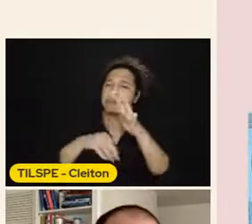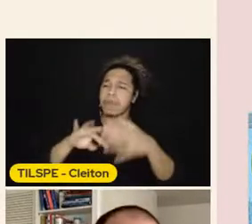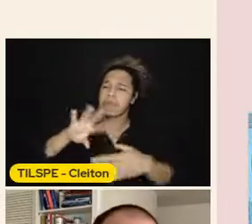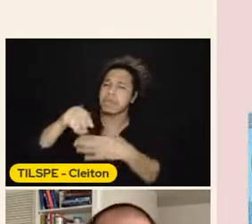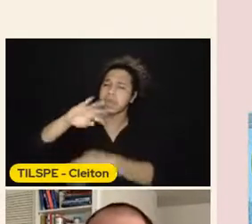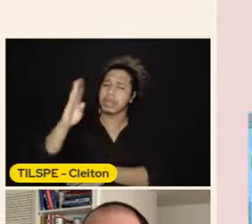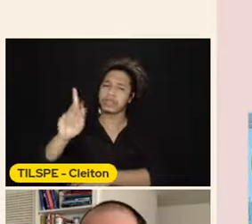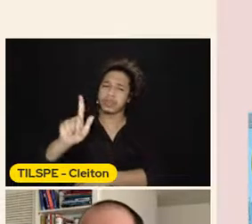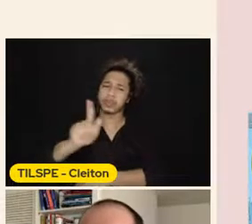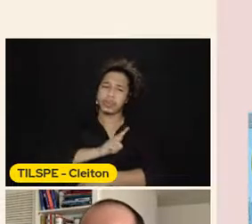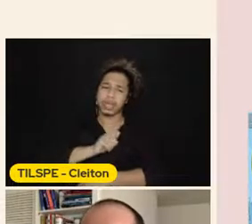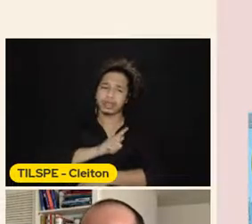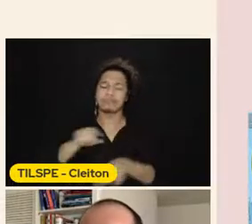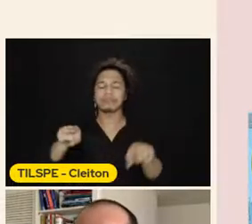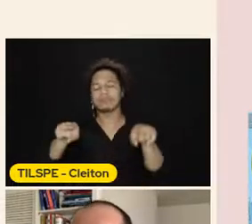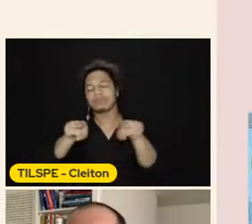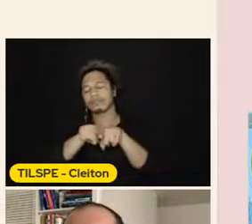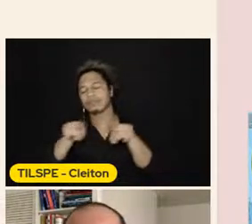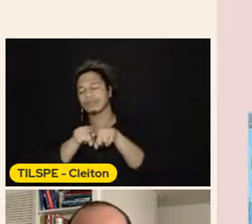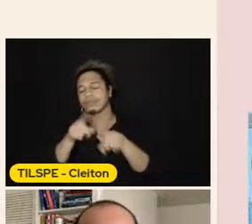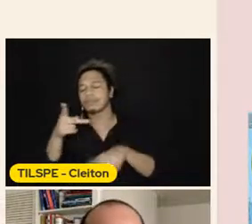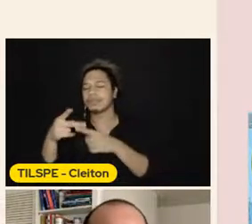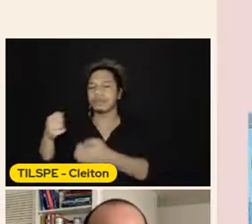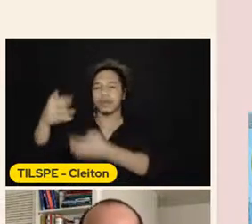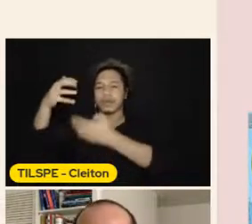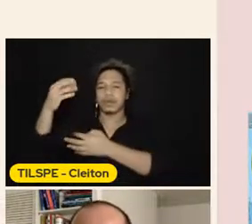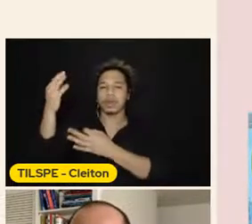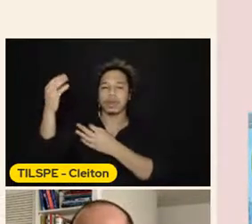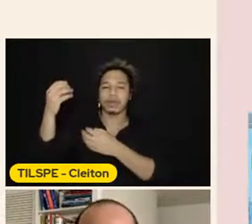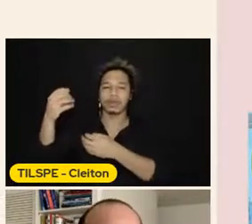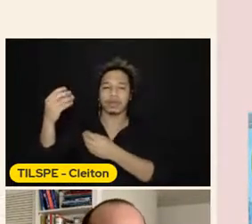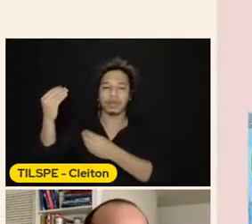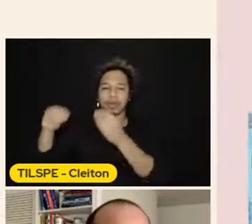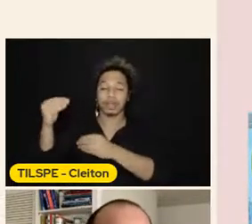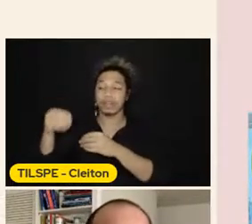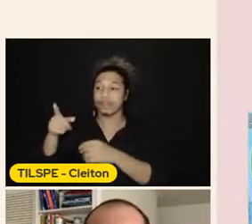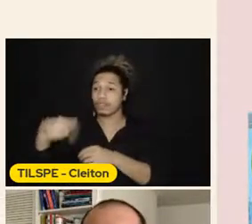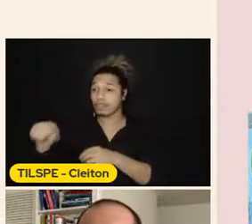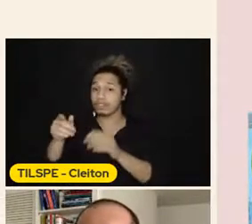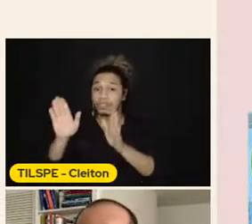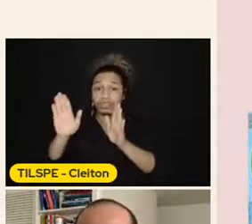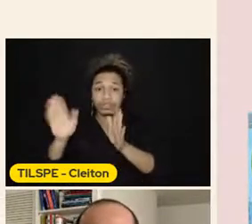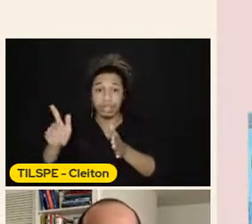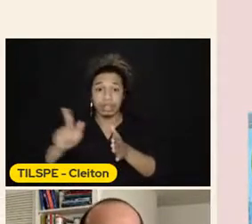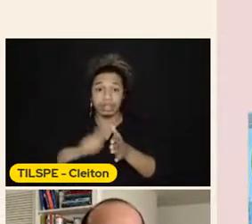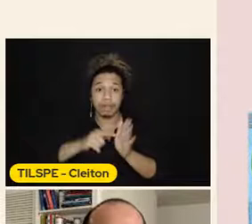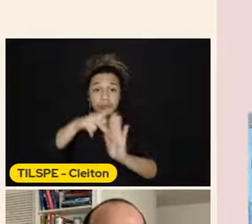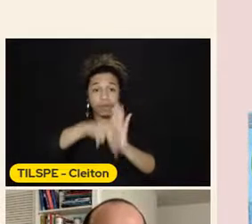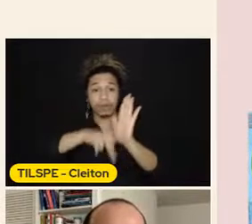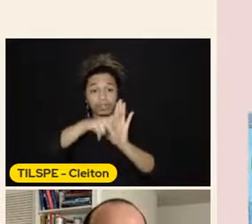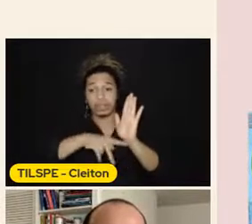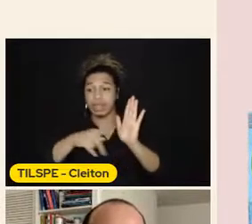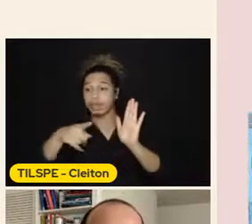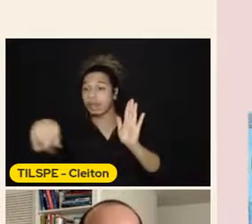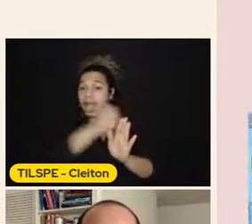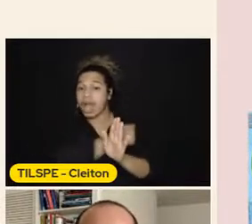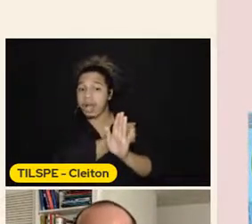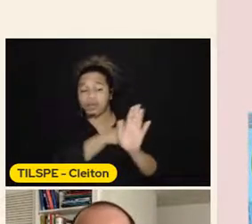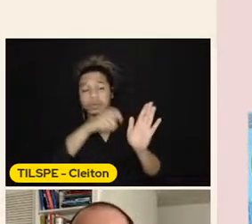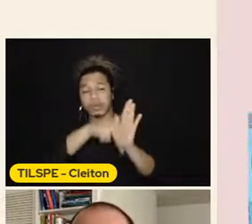also leave in the comments below, have you ever developed any projects with your students that they are